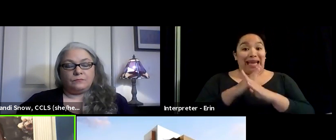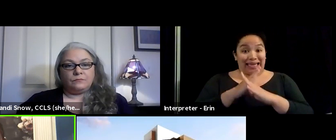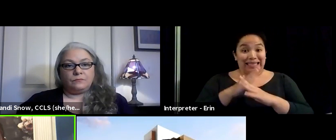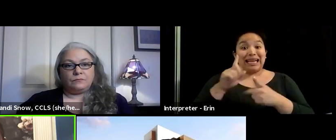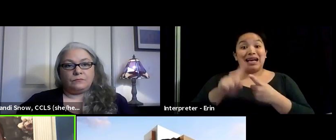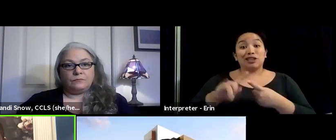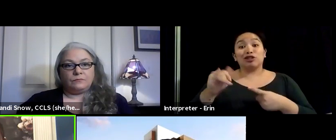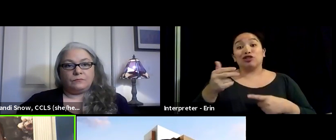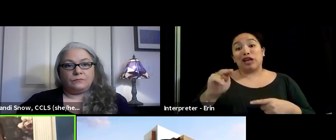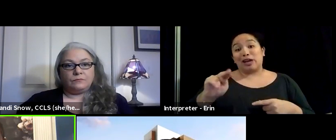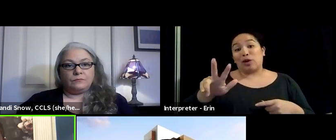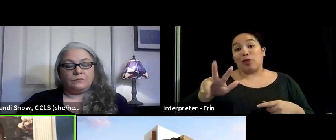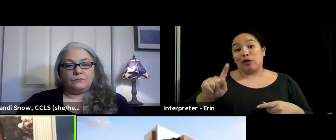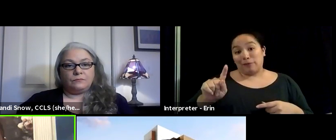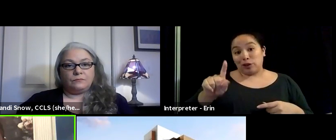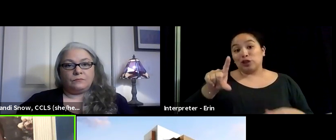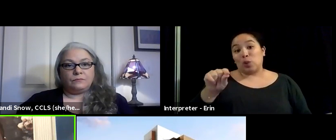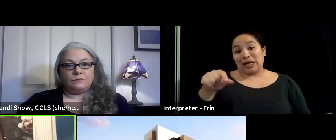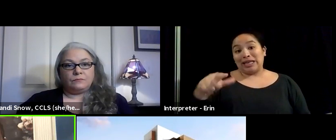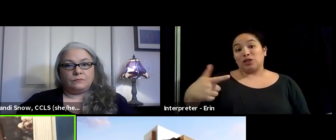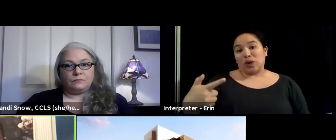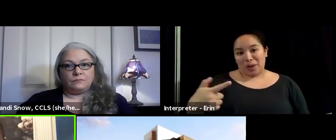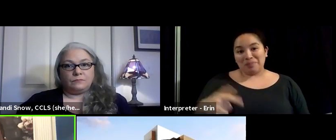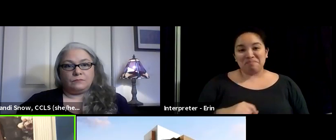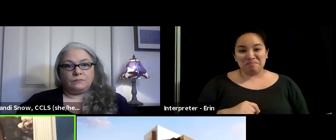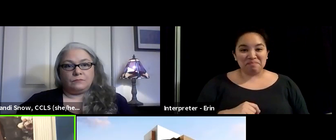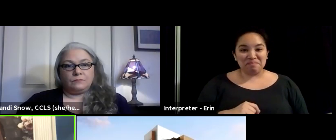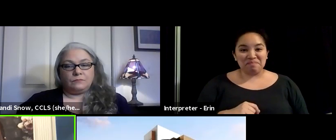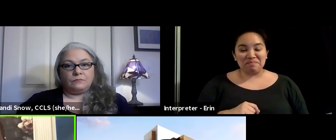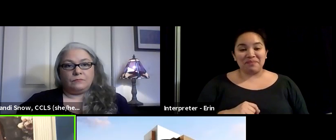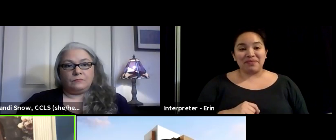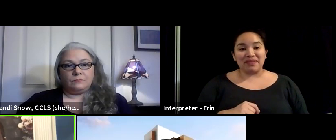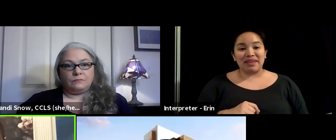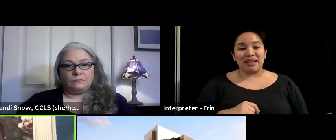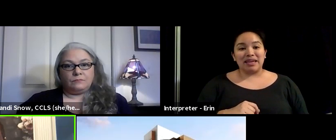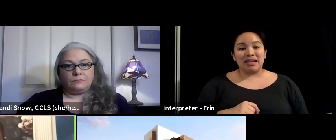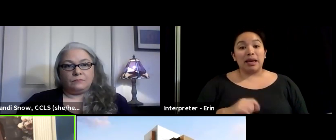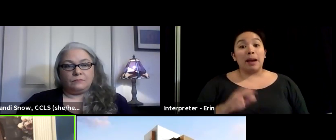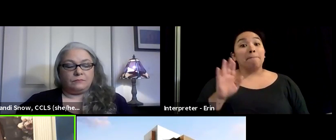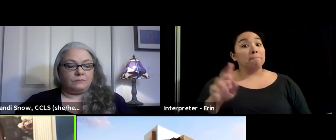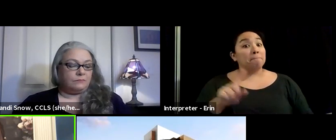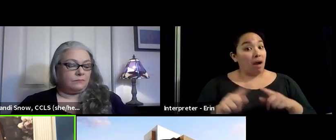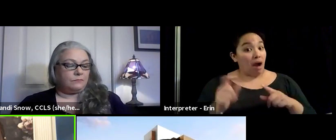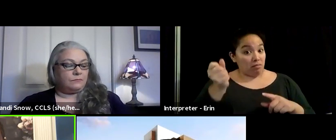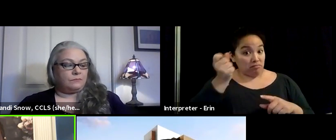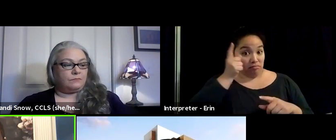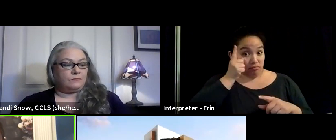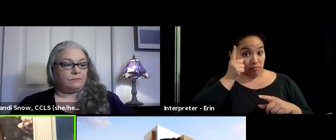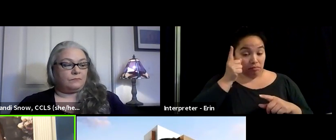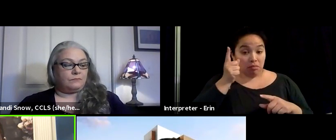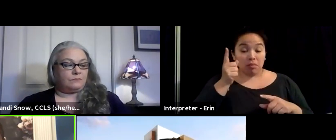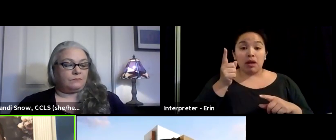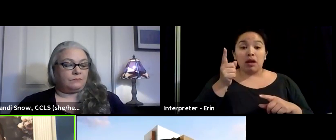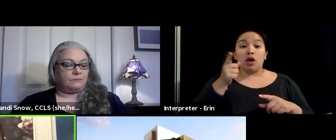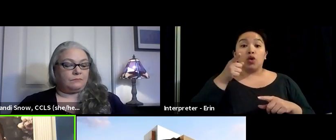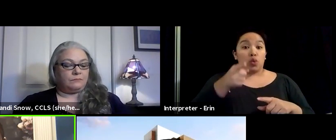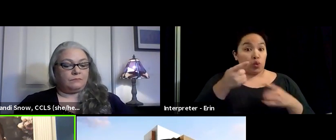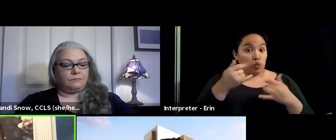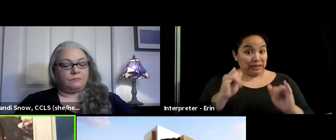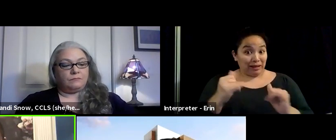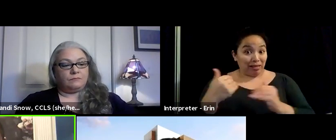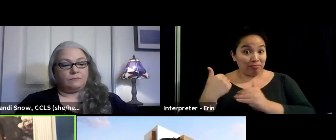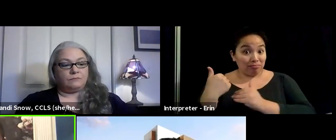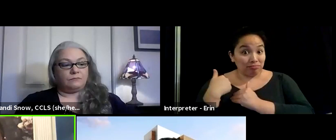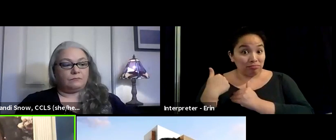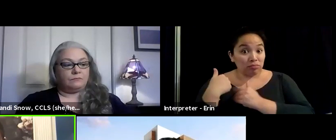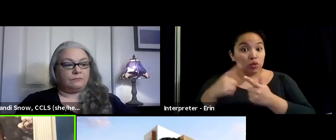January 31st, 2021. It does not, however, relieve tenants of having to pay, but